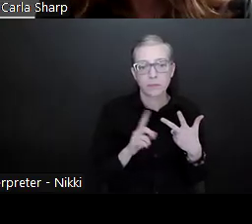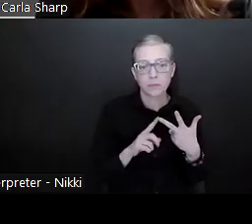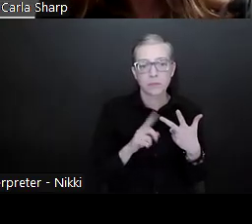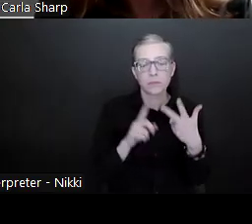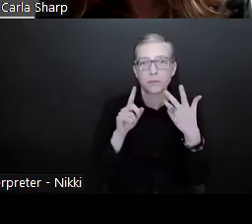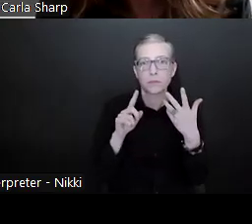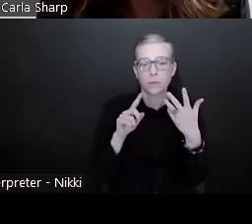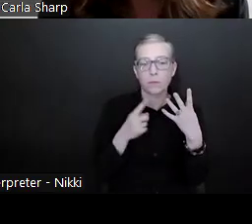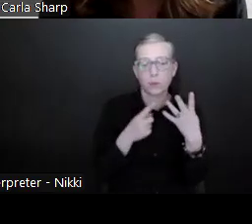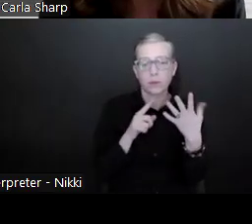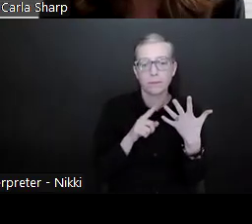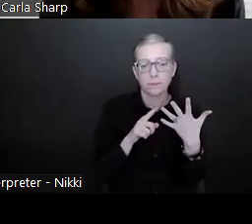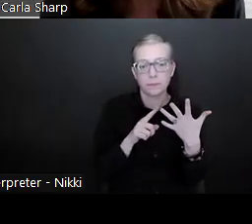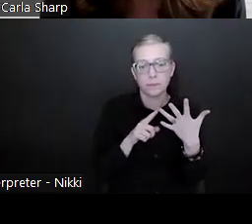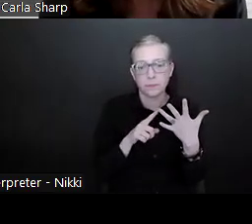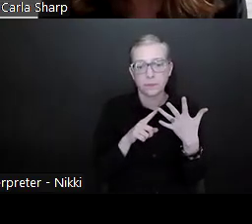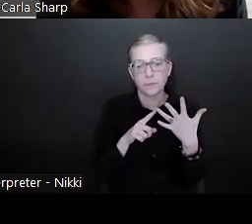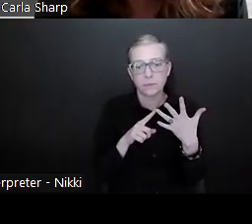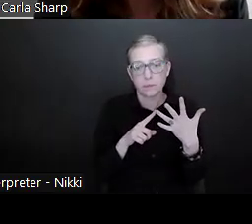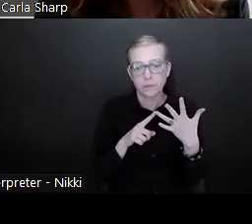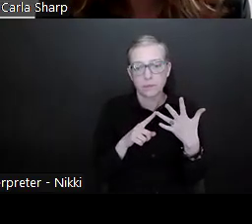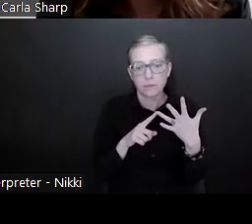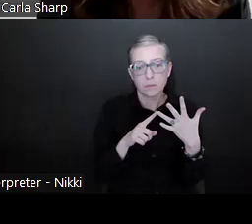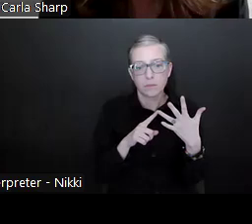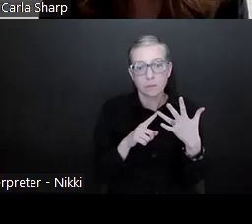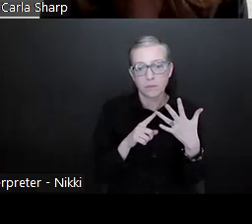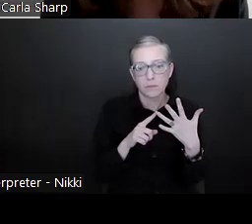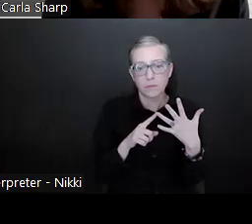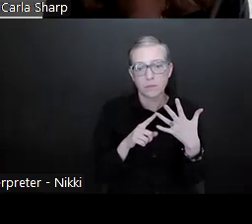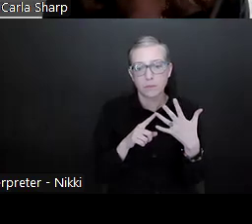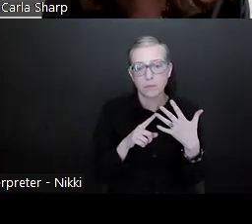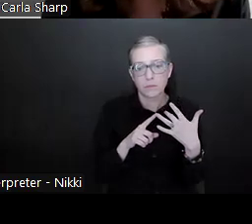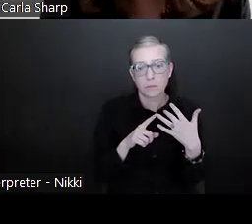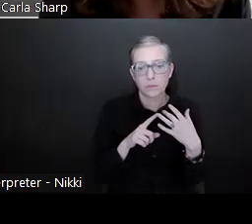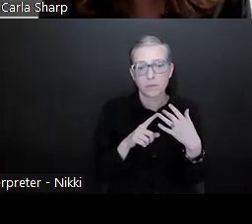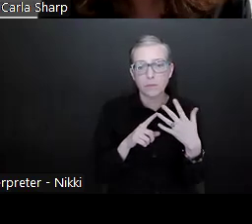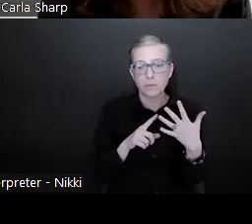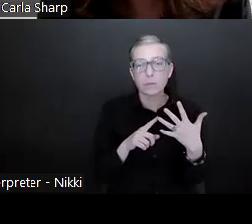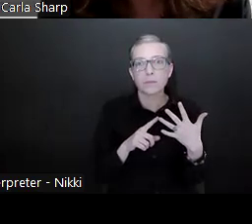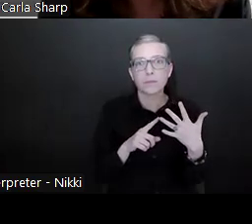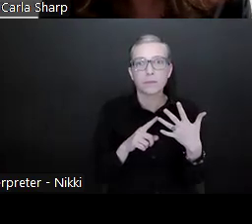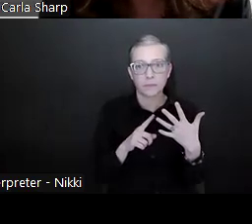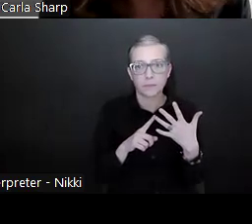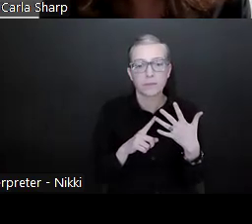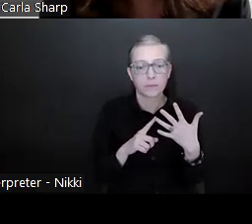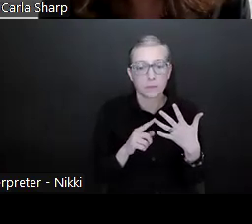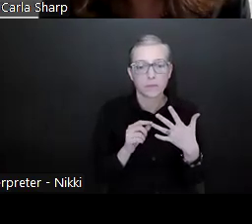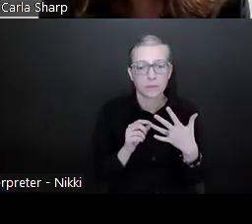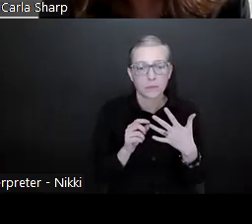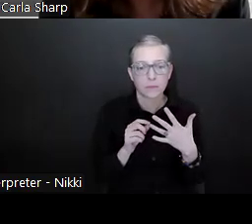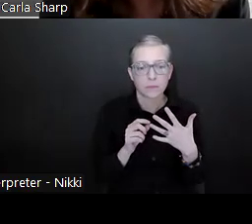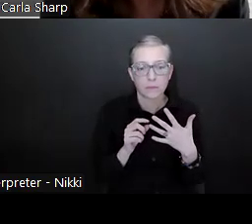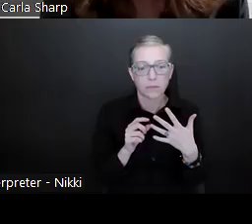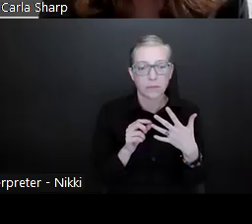average recovery rate for more effective therapies is 2 times less than effective for those that